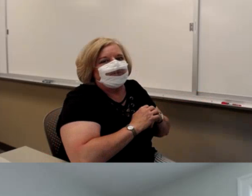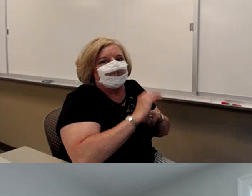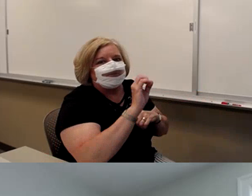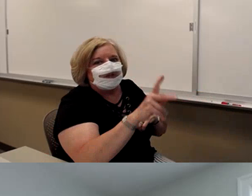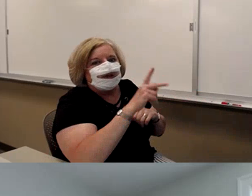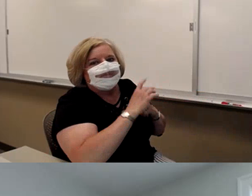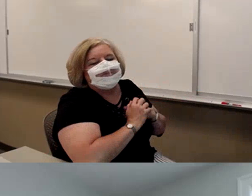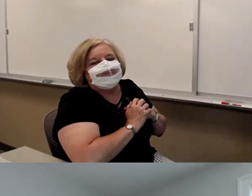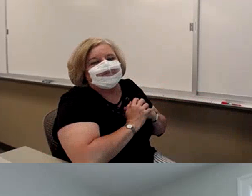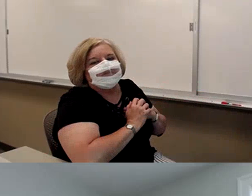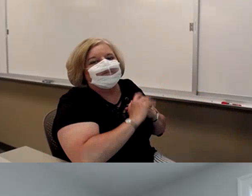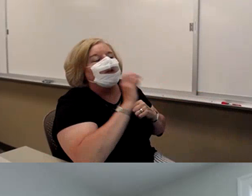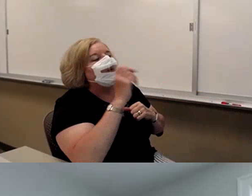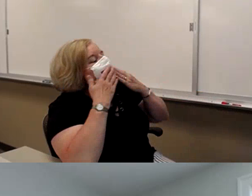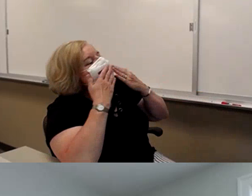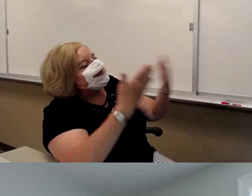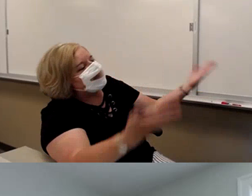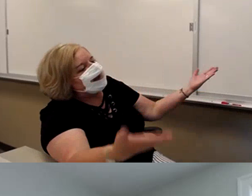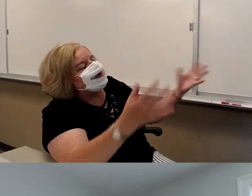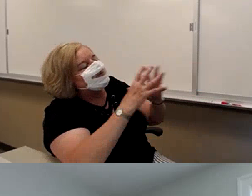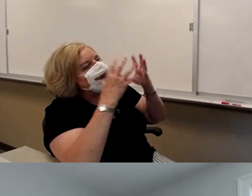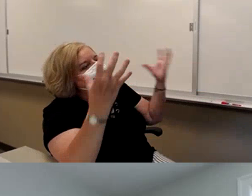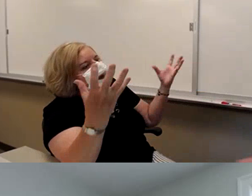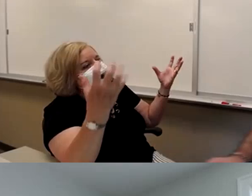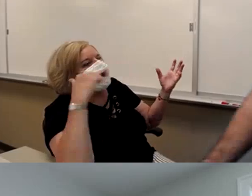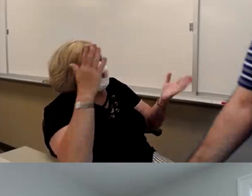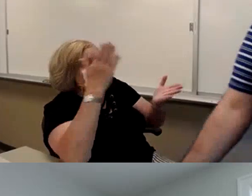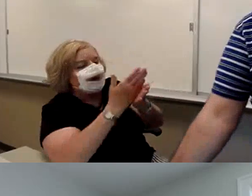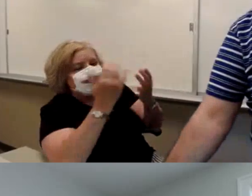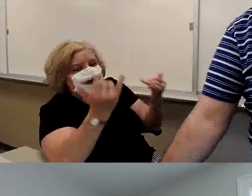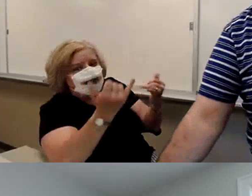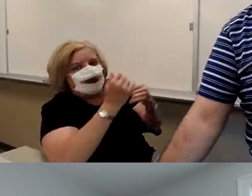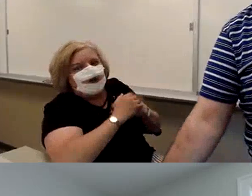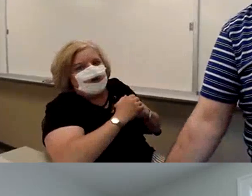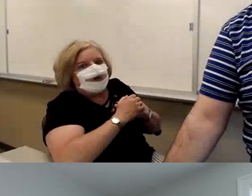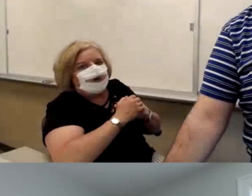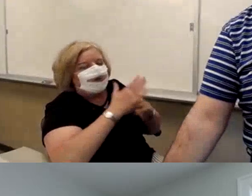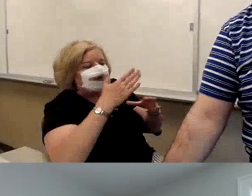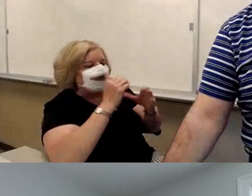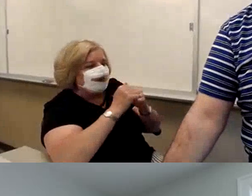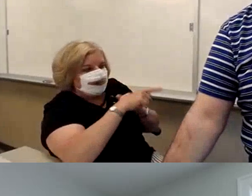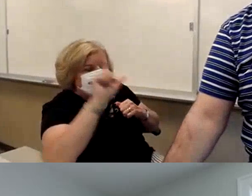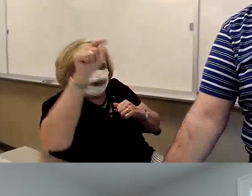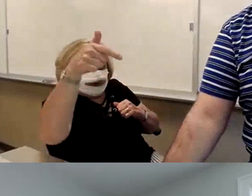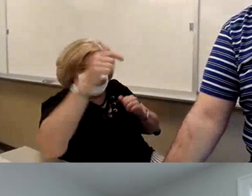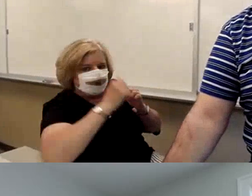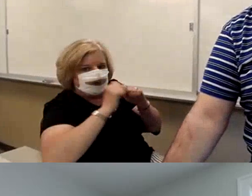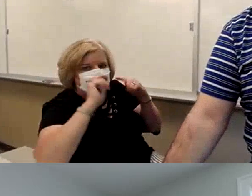Okay. All right. Thank you guys so much. I'm going to stop the recording and I'll share that out too with the team. So. Thank you, Q&A.